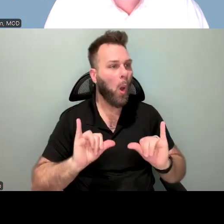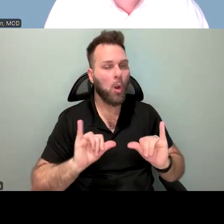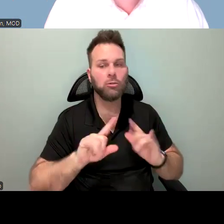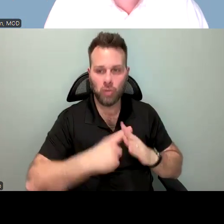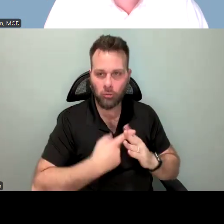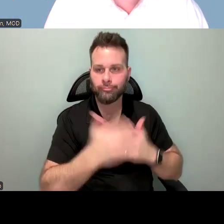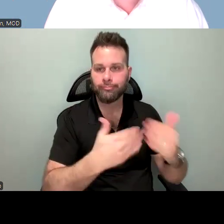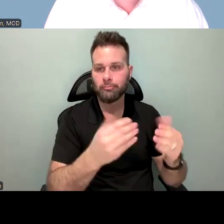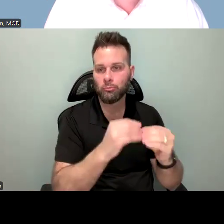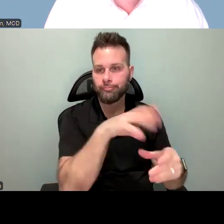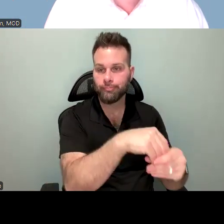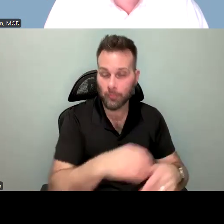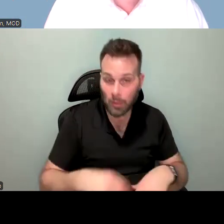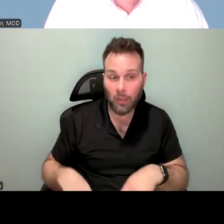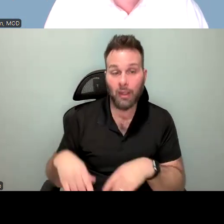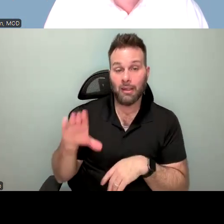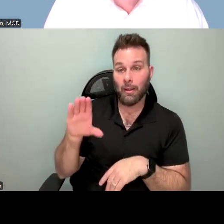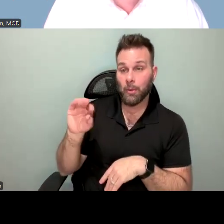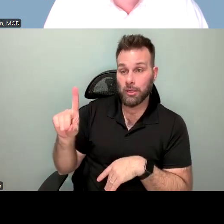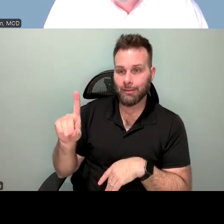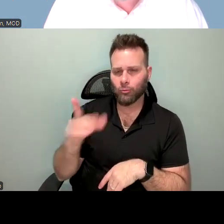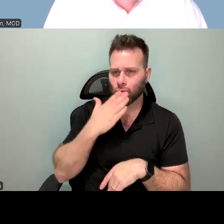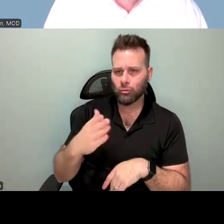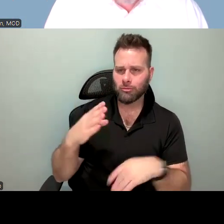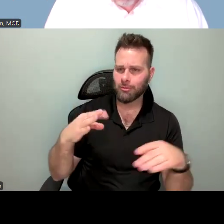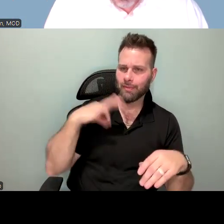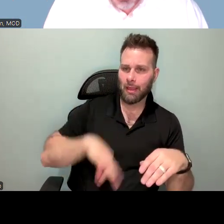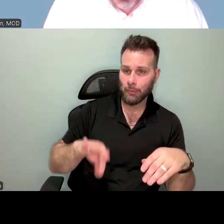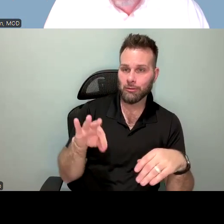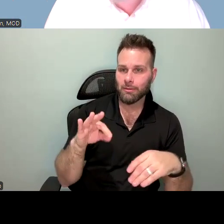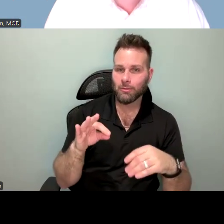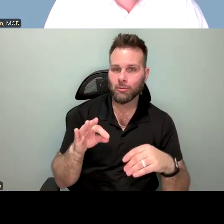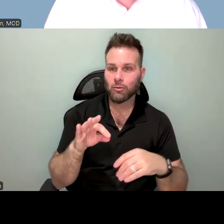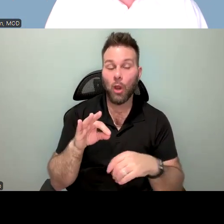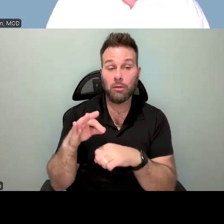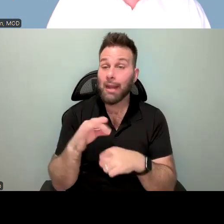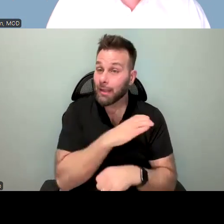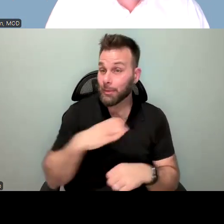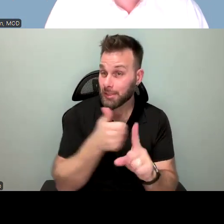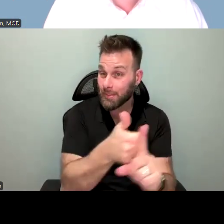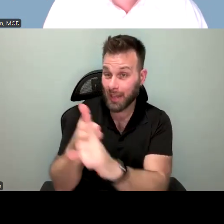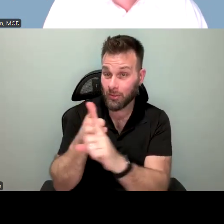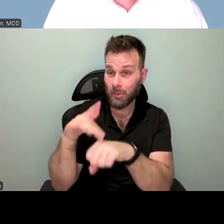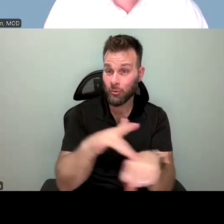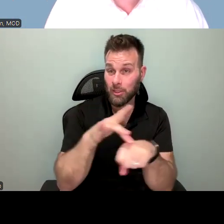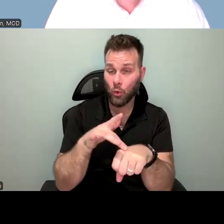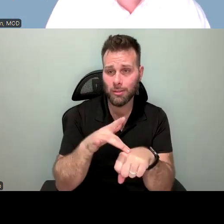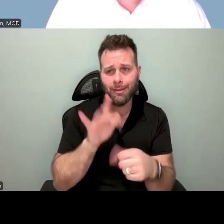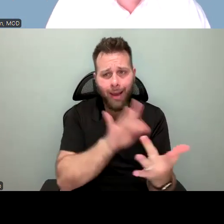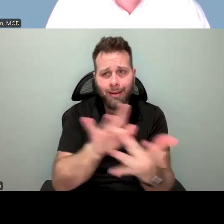valuable resource for other CODs. So commissions can be a resource, and I would suggest strongly reaching out to your